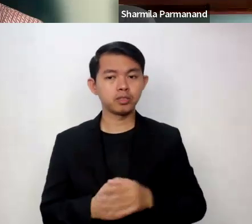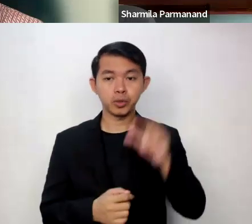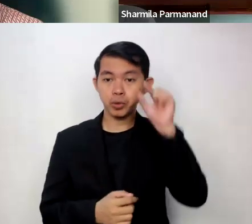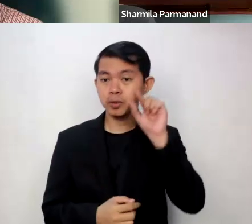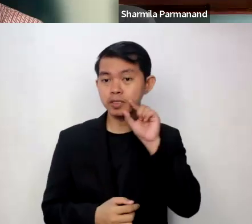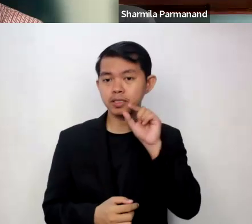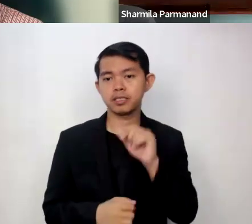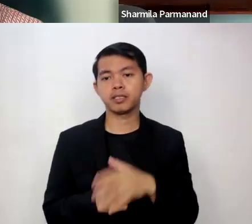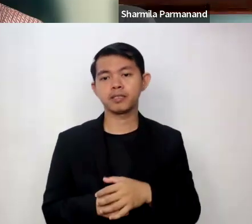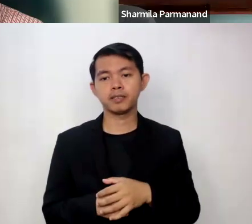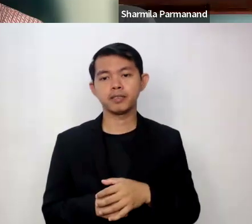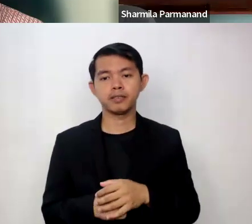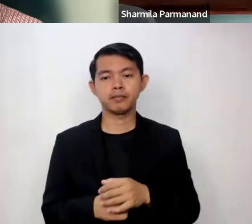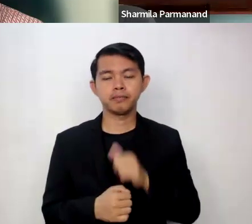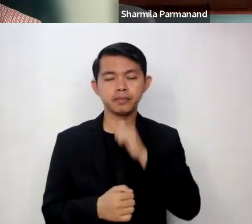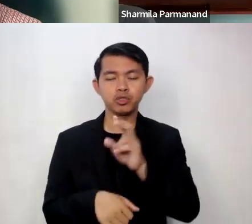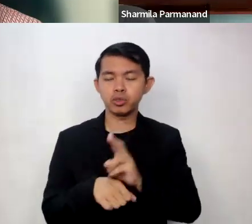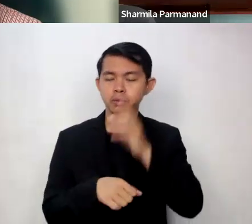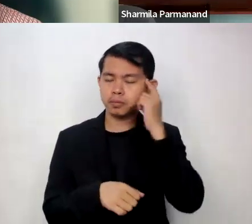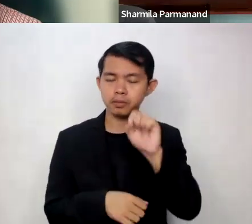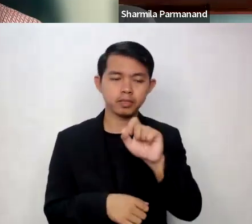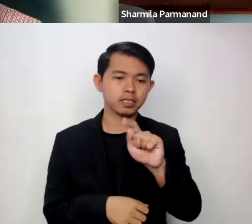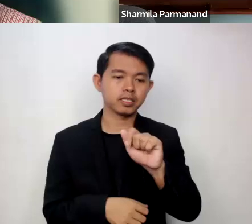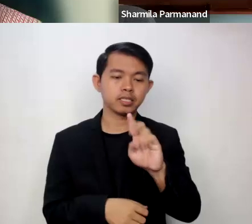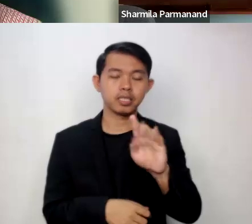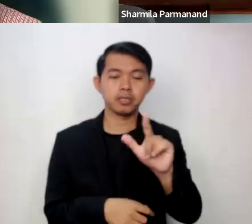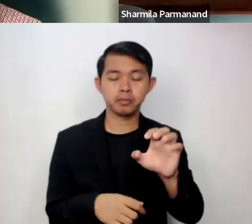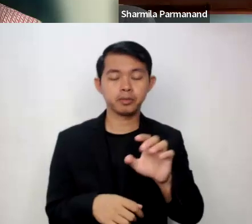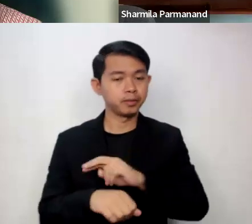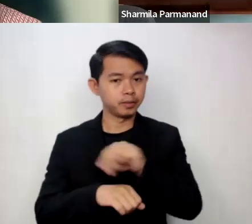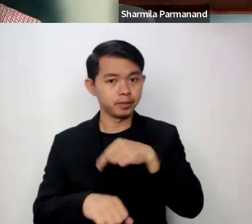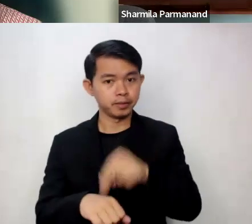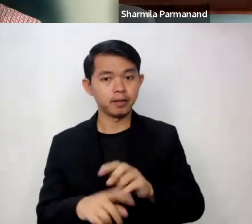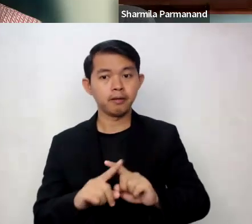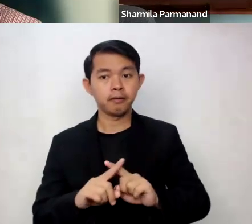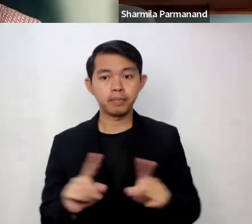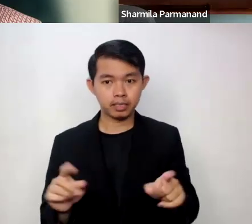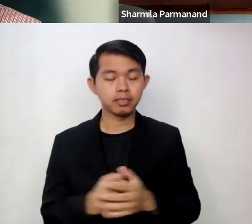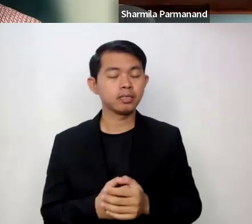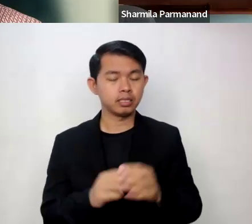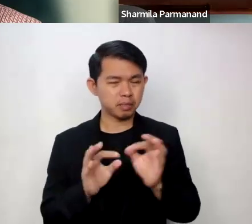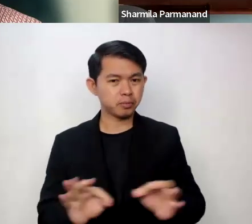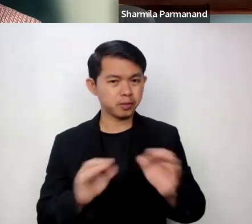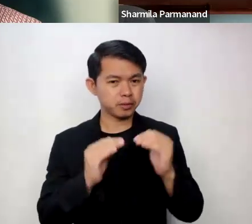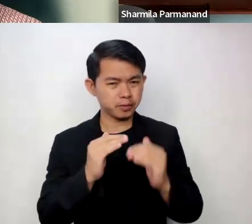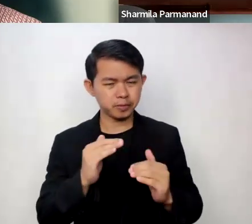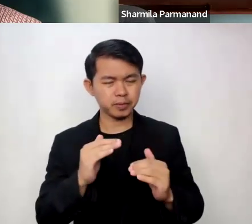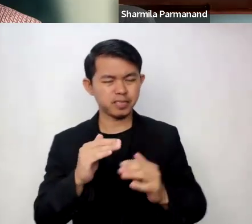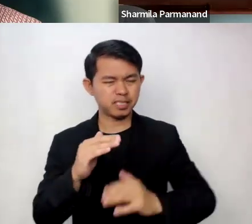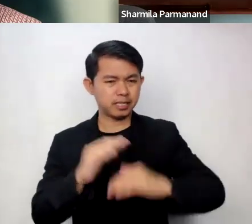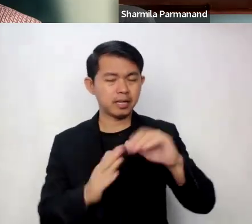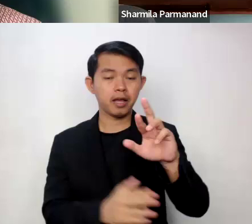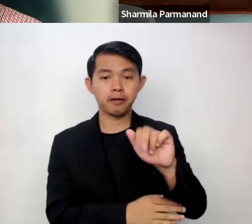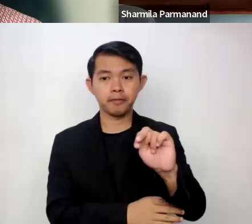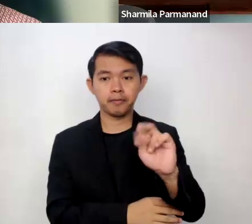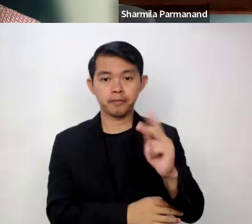a stabilizer of these civilizing missions. In global south backward, and that's where the rankings and the indices also come in. And the West